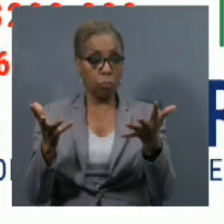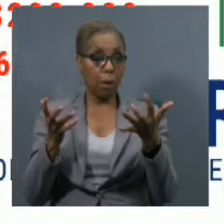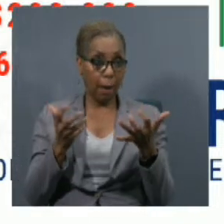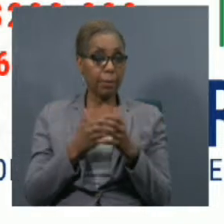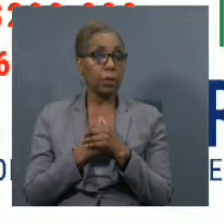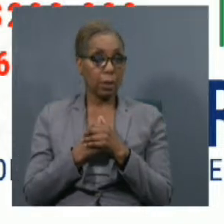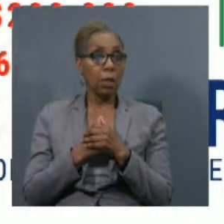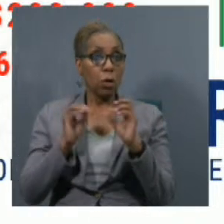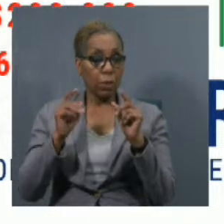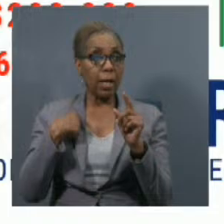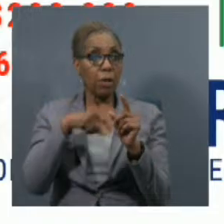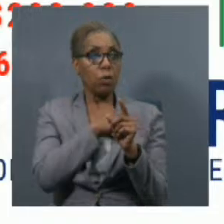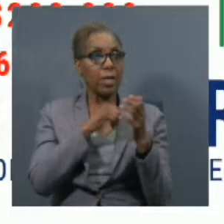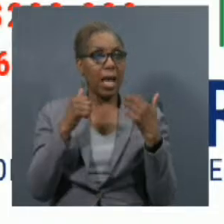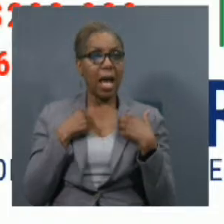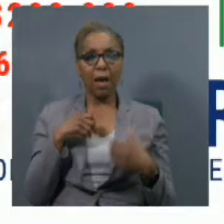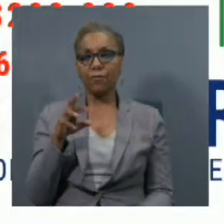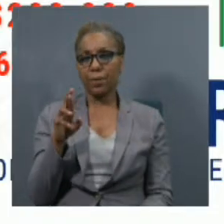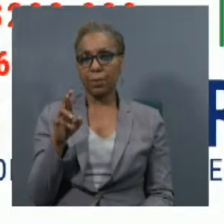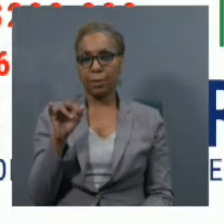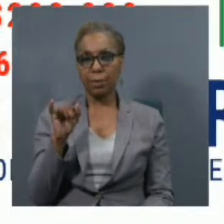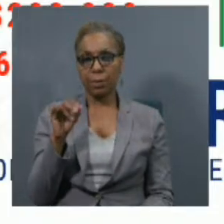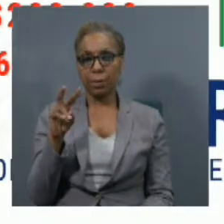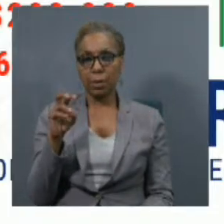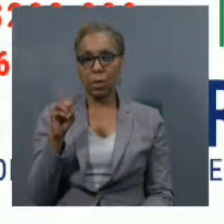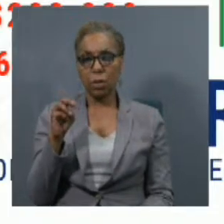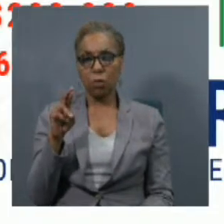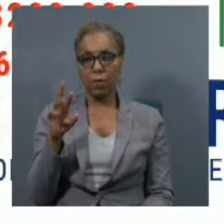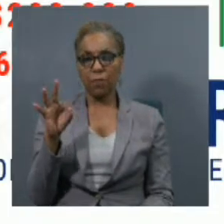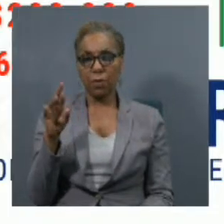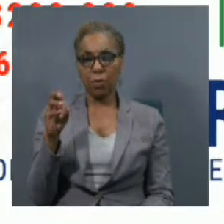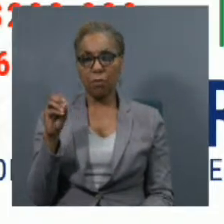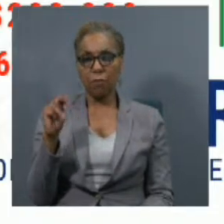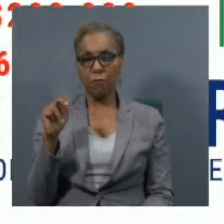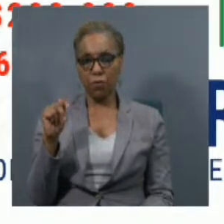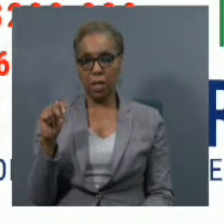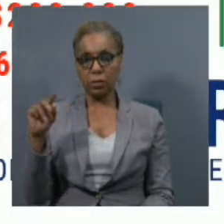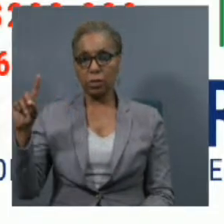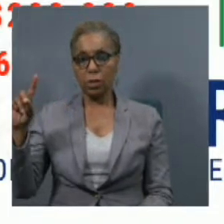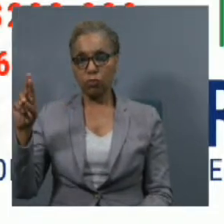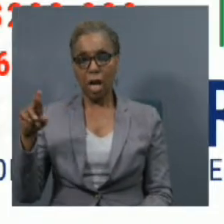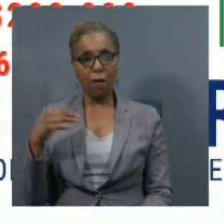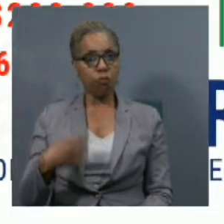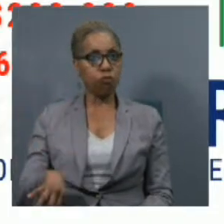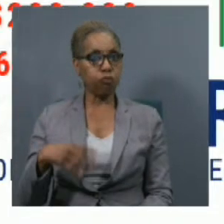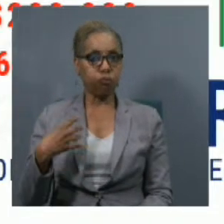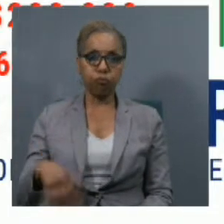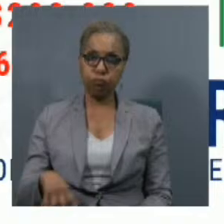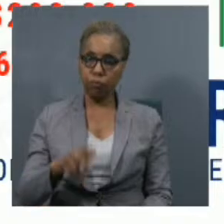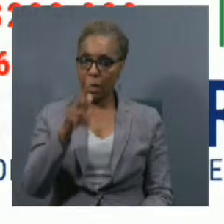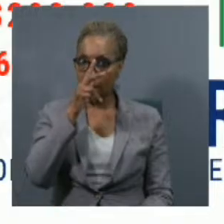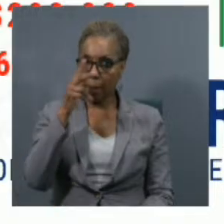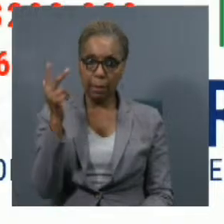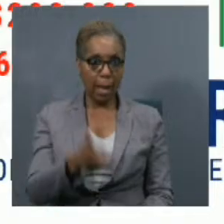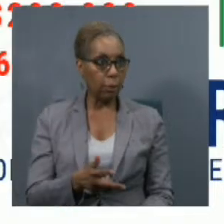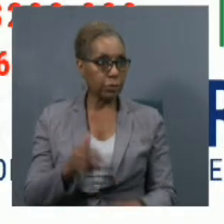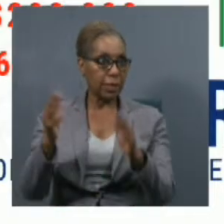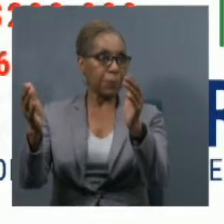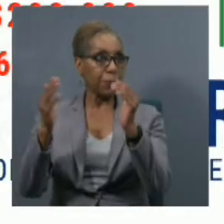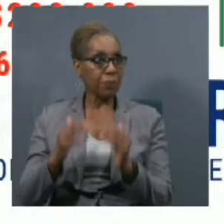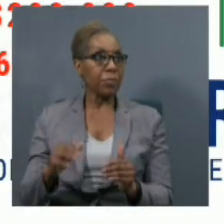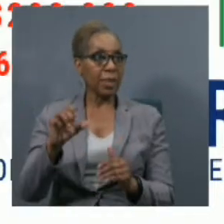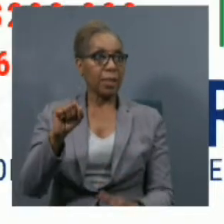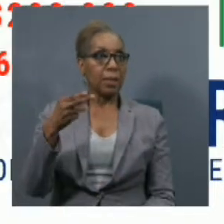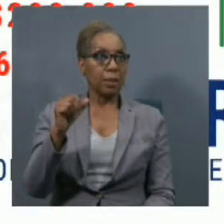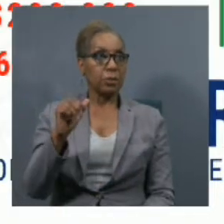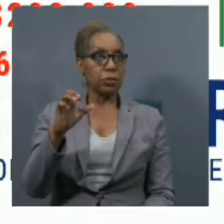had Riverfront Drive, which was very, very poor condition. We looked at Shackelford Road. We looked at Scott Street. Looked